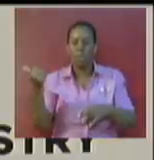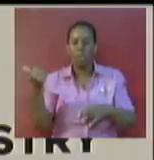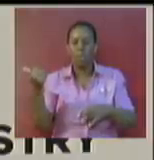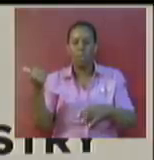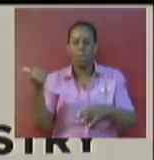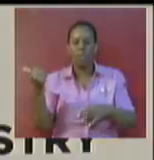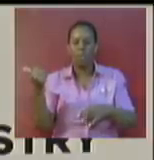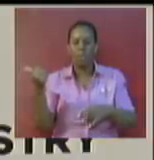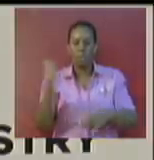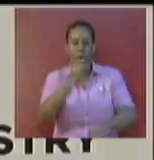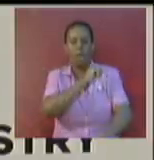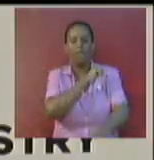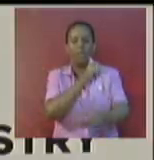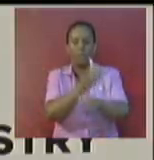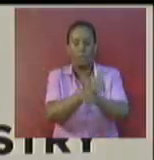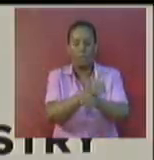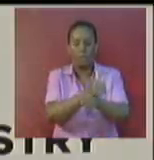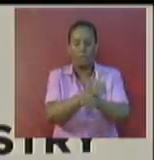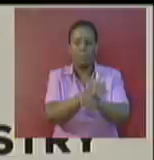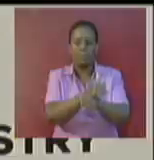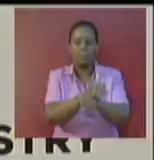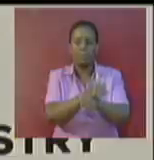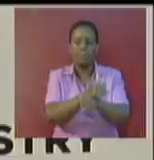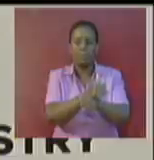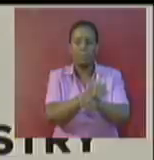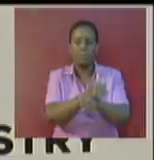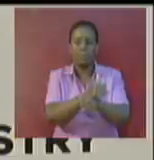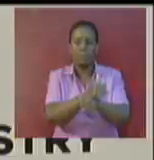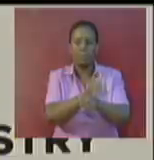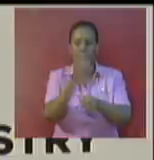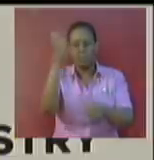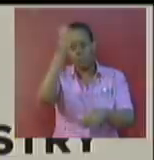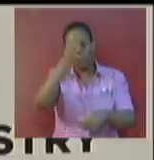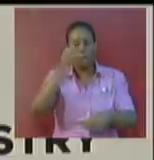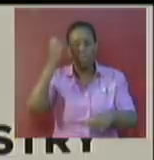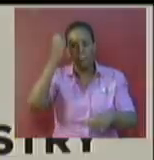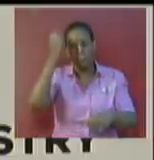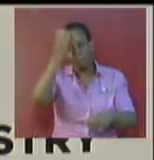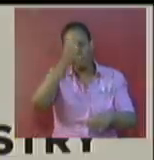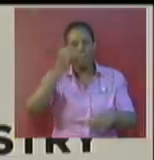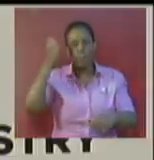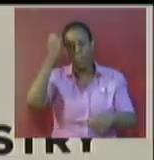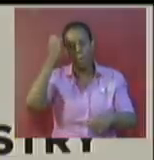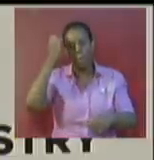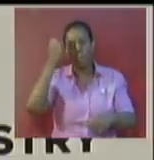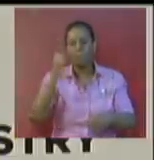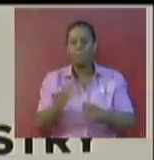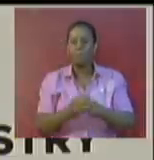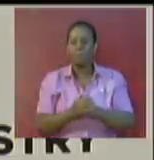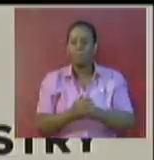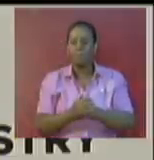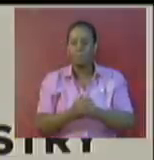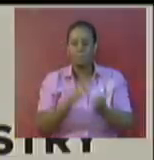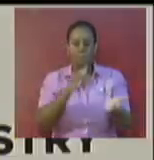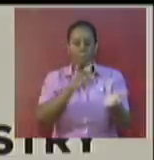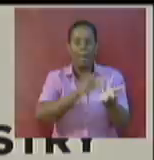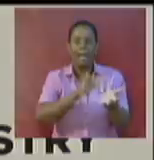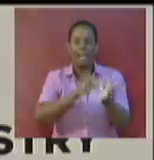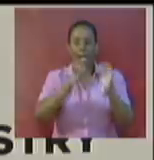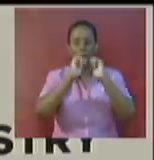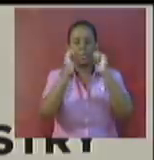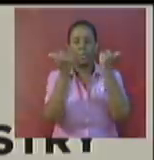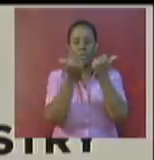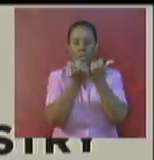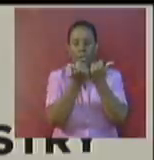the European Medical Association and FDA, the Canadian system as well, that we use Reliance. But for this